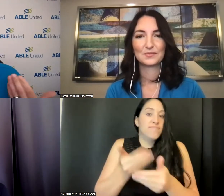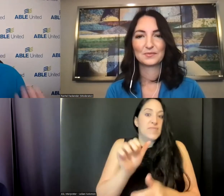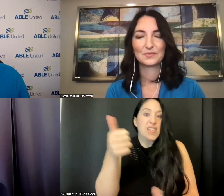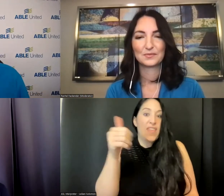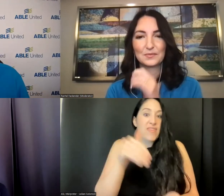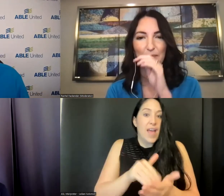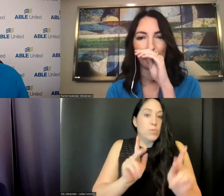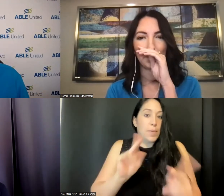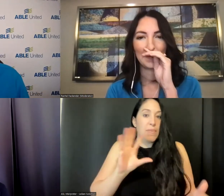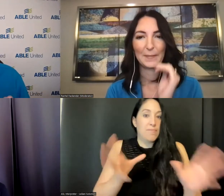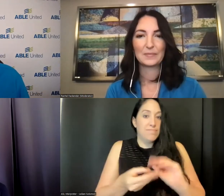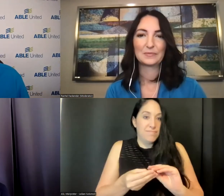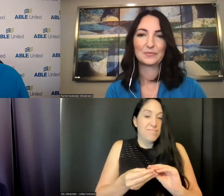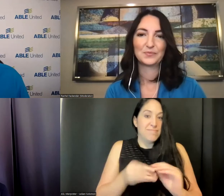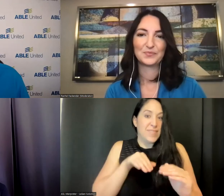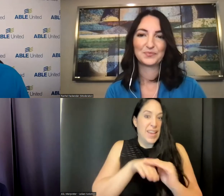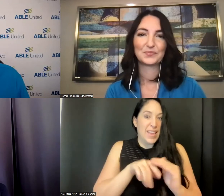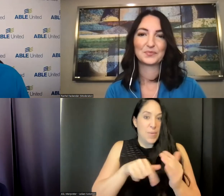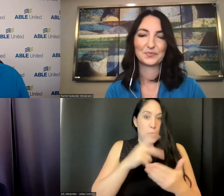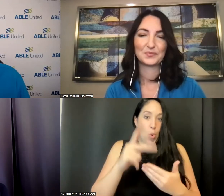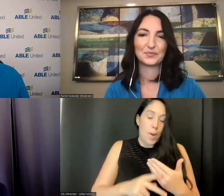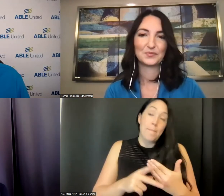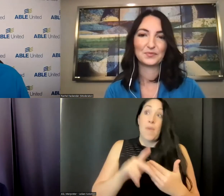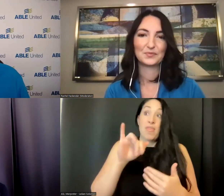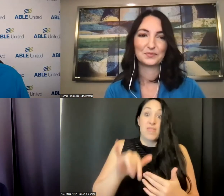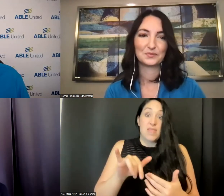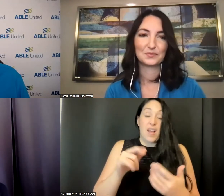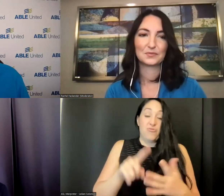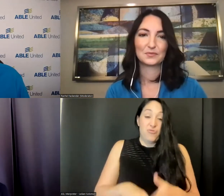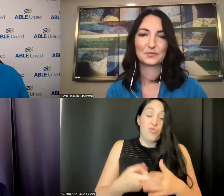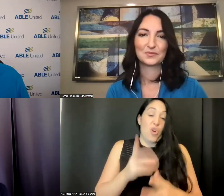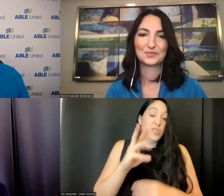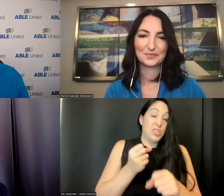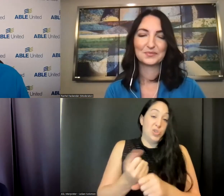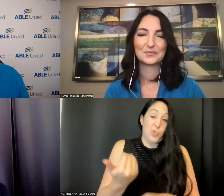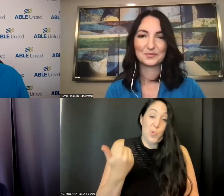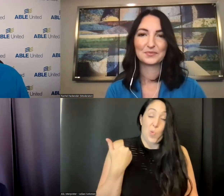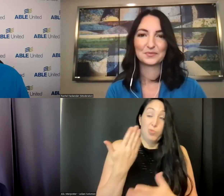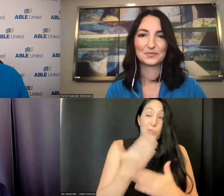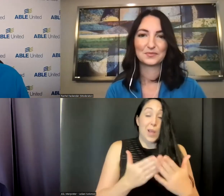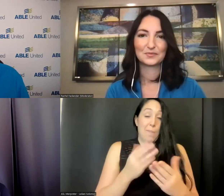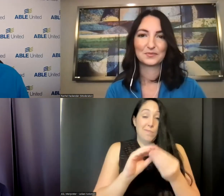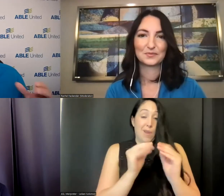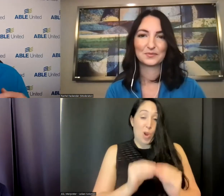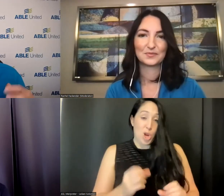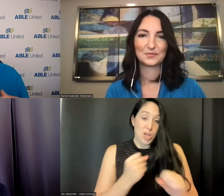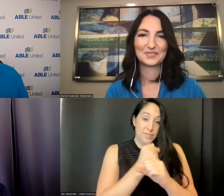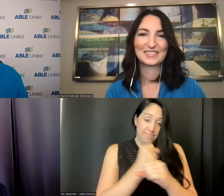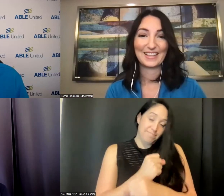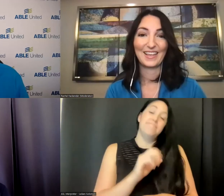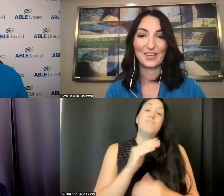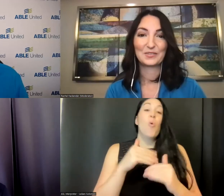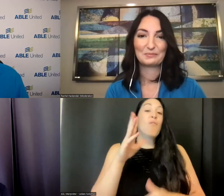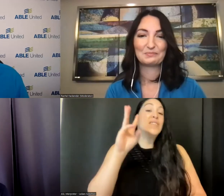we launched 6 years ago, here's some stats for you. Over $70 million has been contributed to ABLE United, and that's